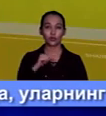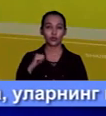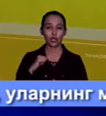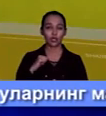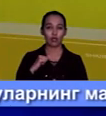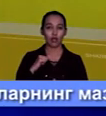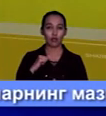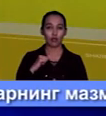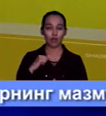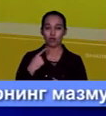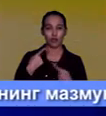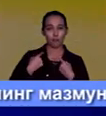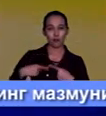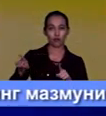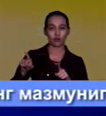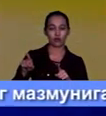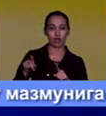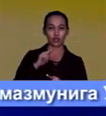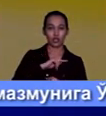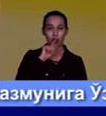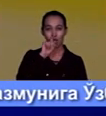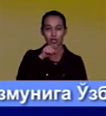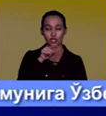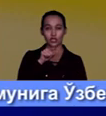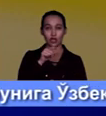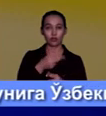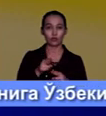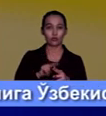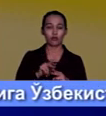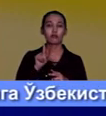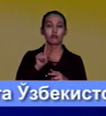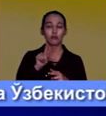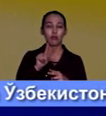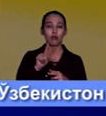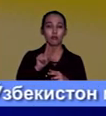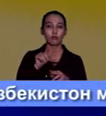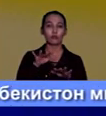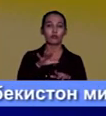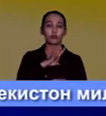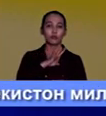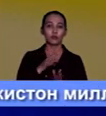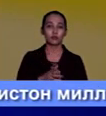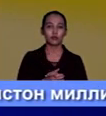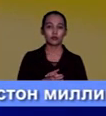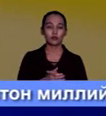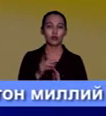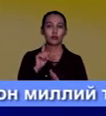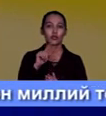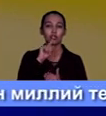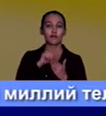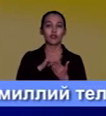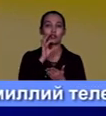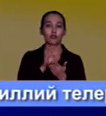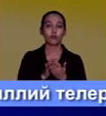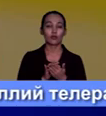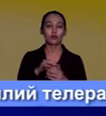O'ziga aloqador bo'lmagan ishga aralashishning oqibati nima bilan tugaydi? 1-savolga